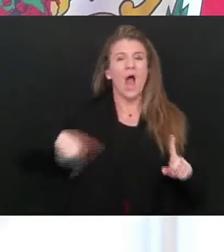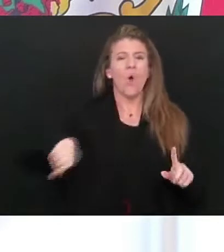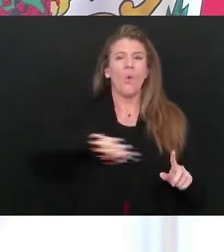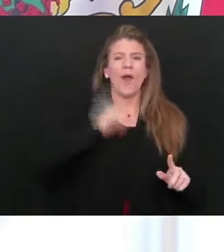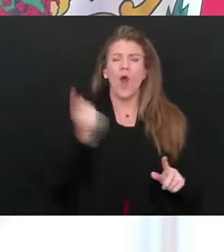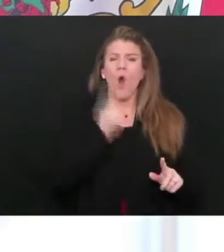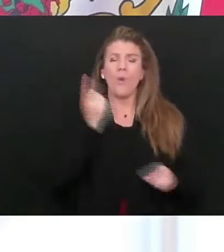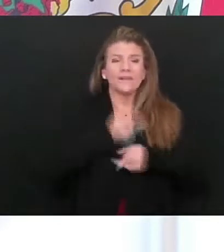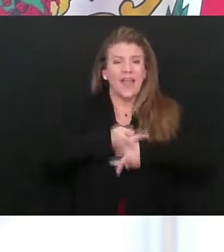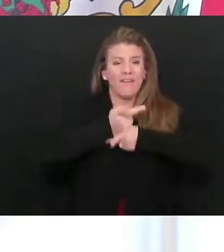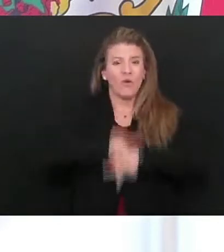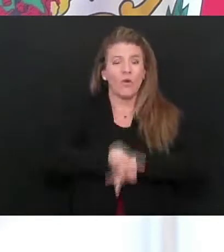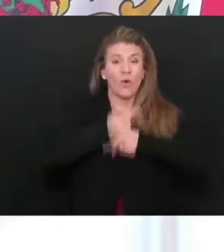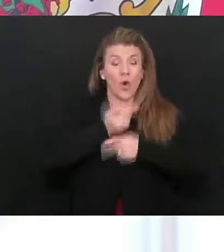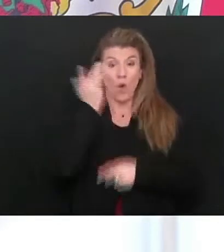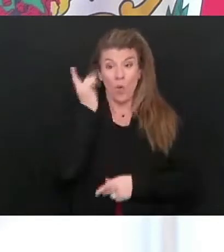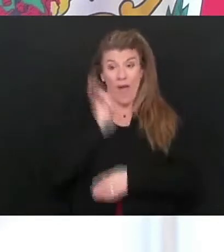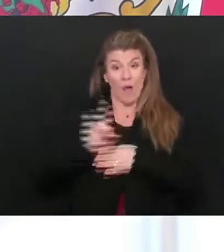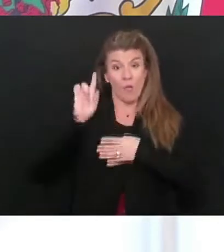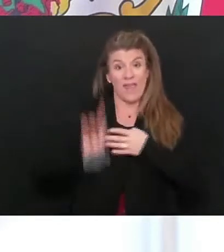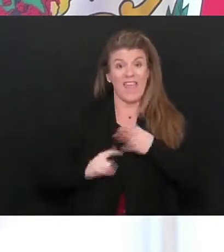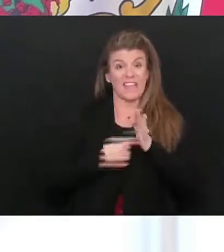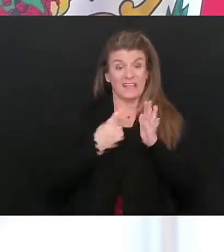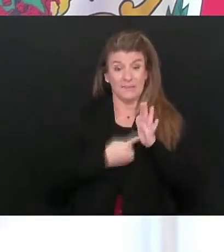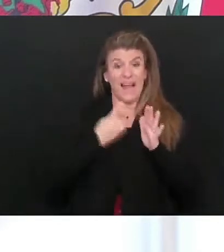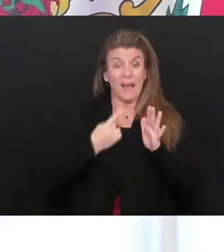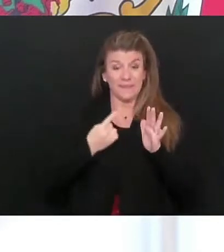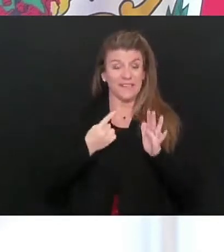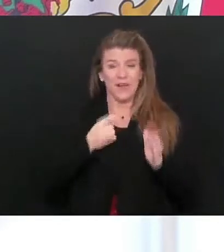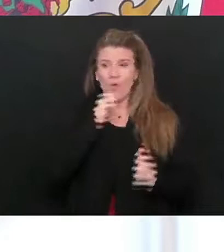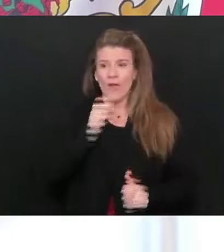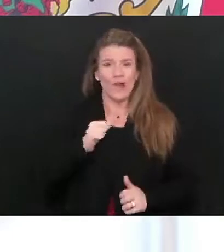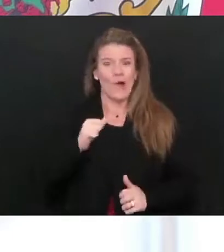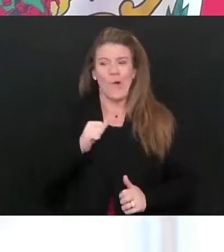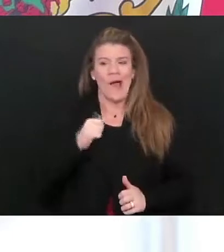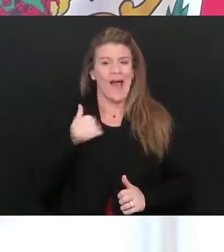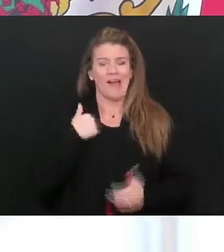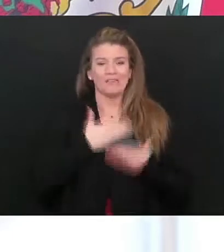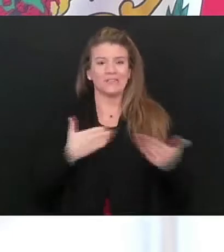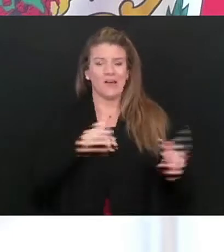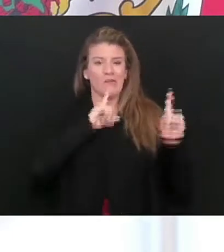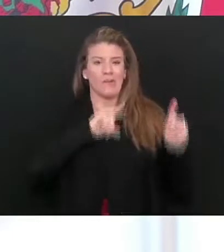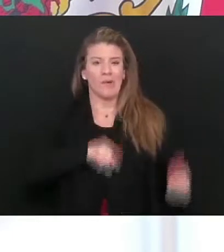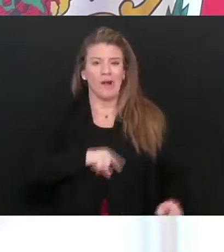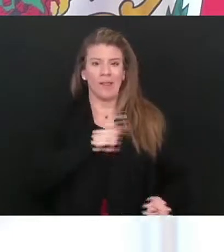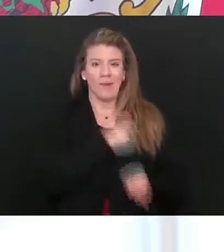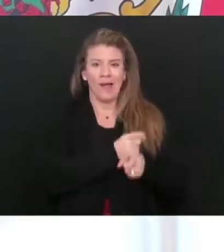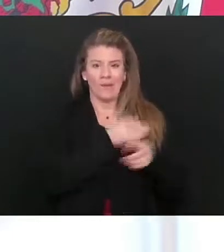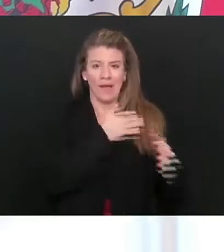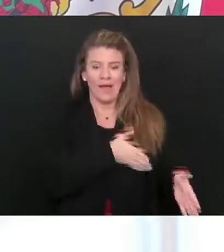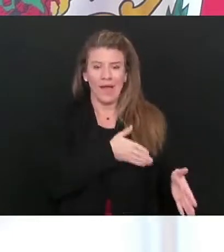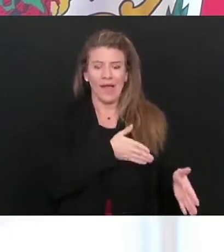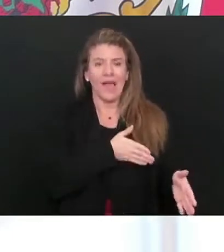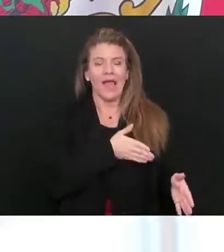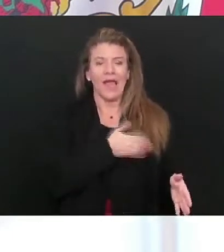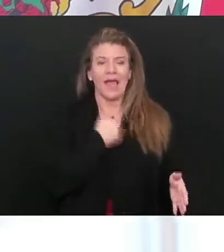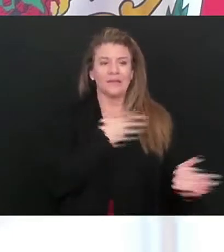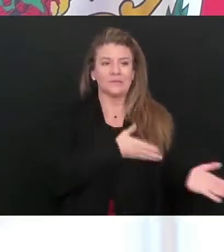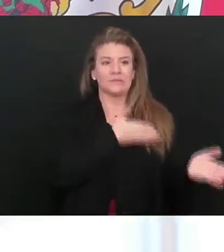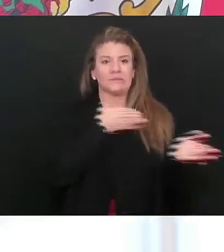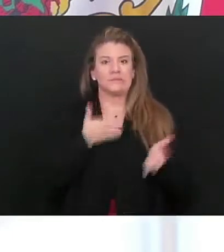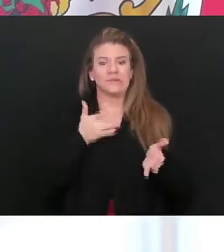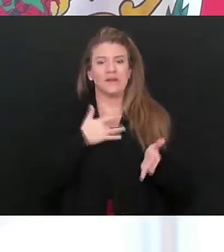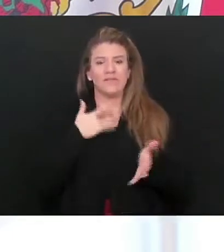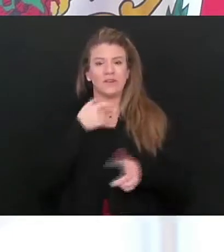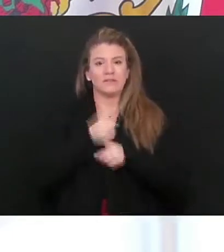cautious because over the weekend, sometimes we don't get stuff reported and everything, and then it carries on into